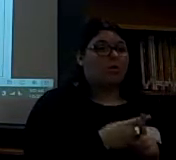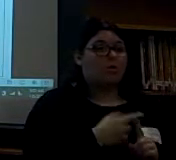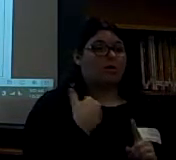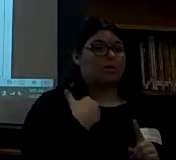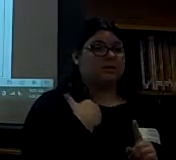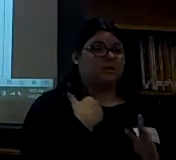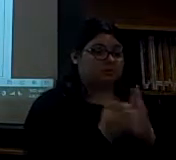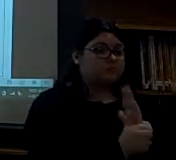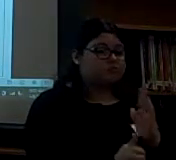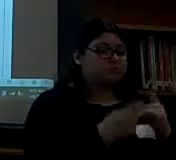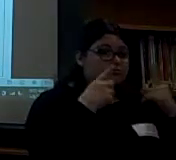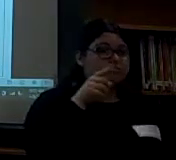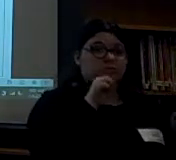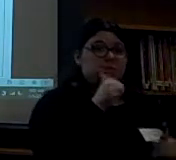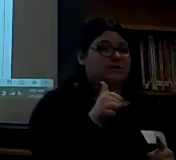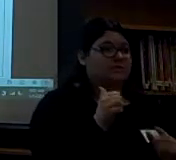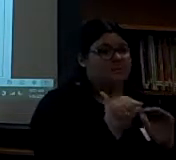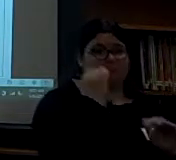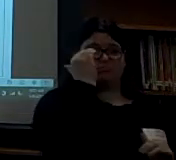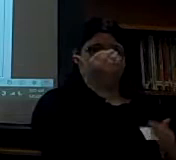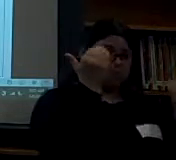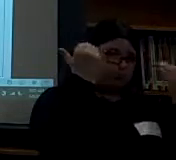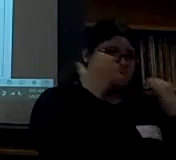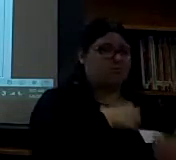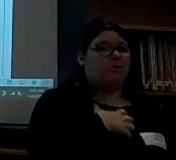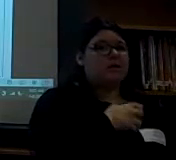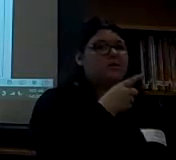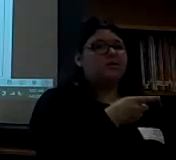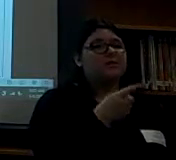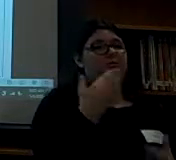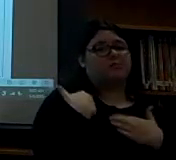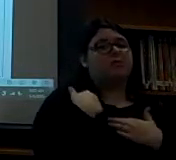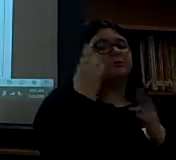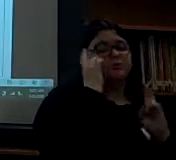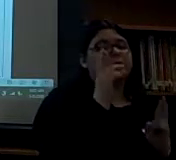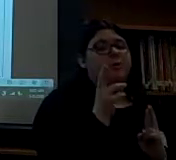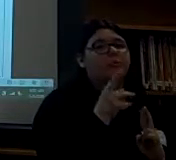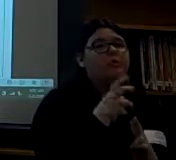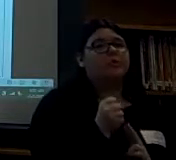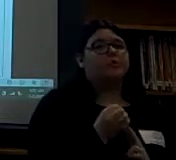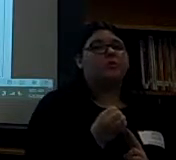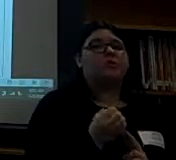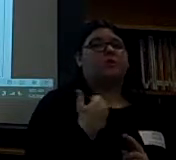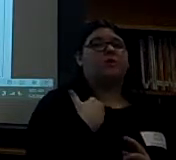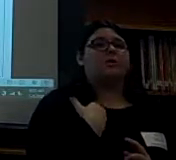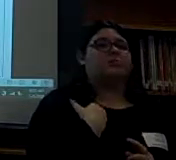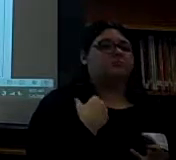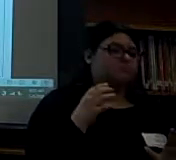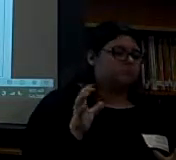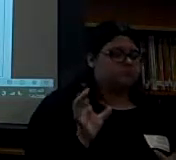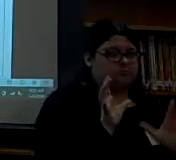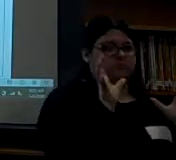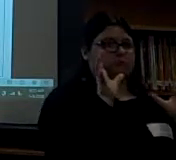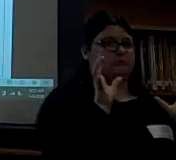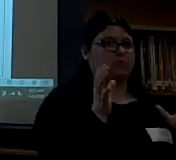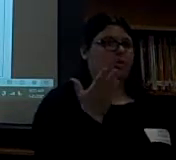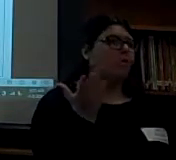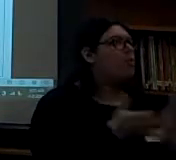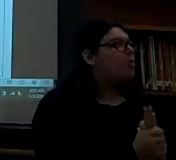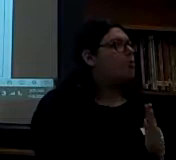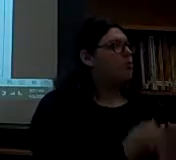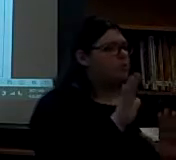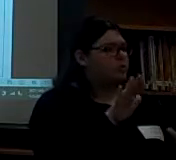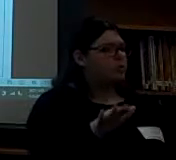have the tools to succeed, when they're not in too much yuck, they are responsible and they are respectful. So taking some action, think about what tools is your